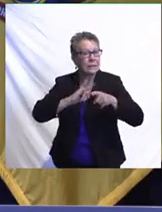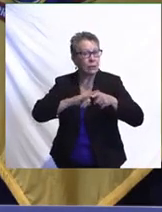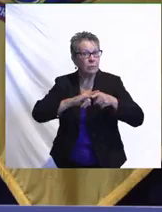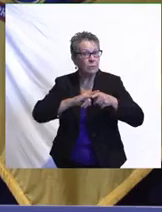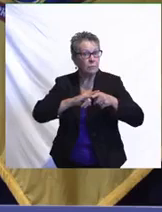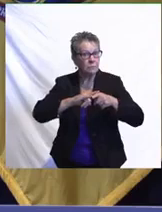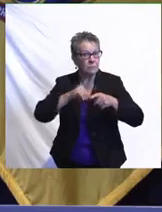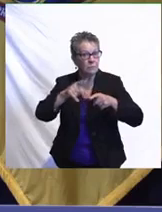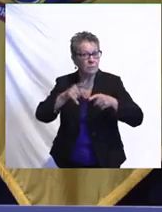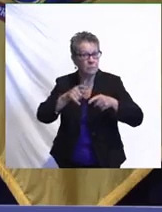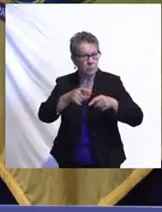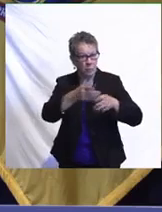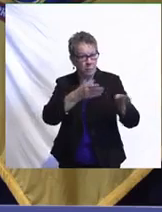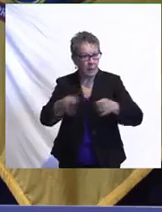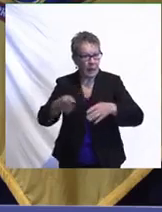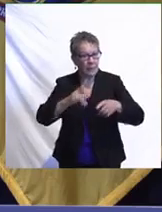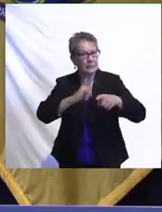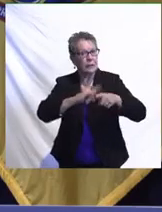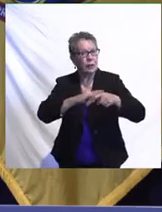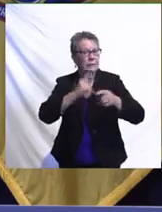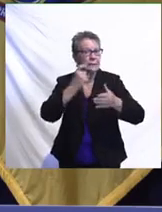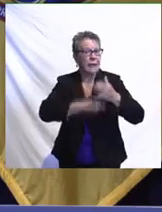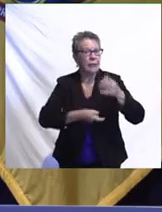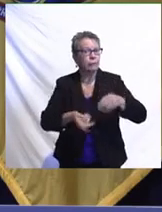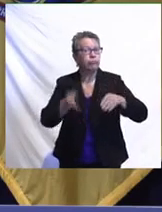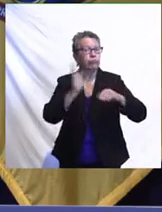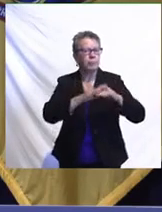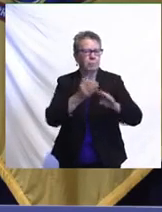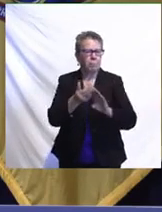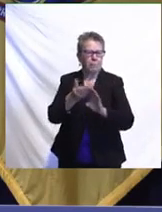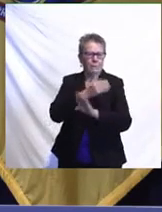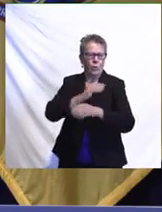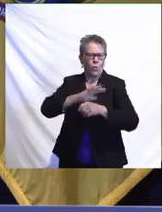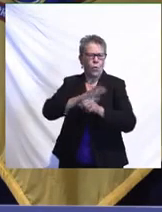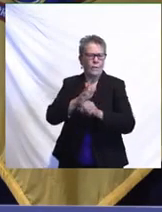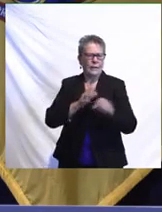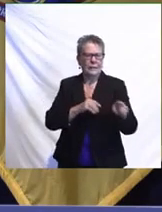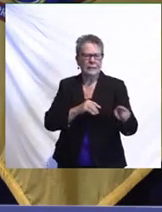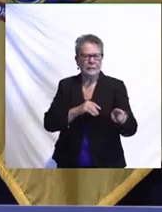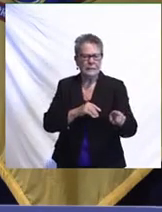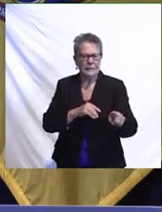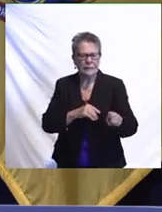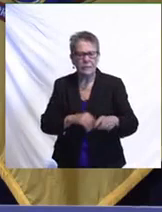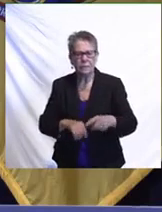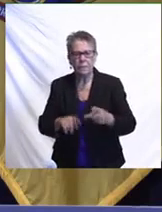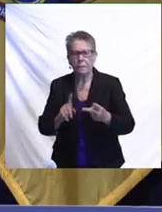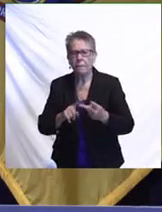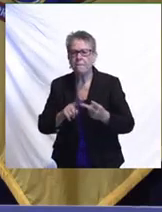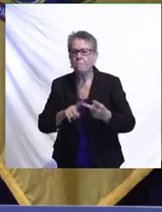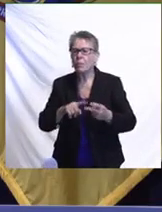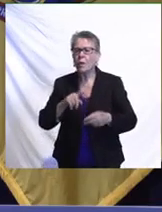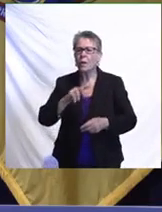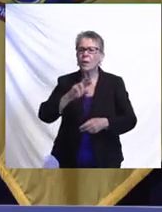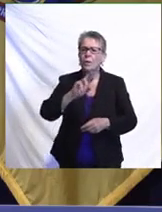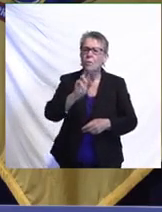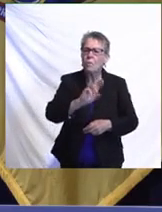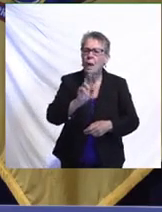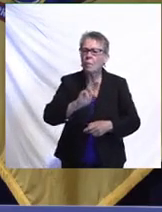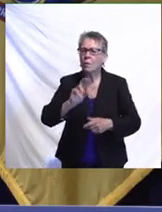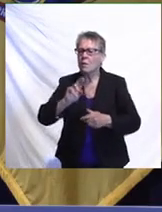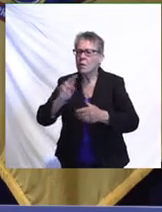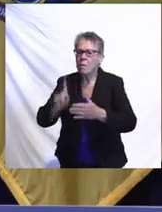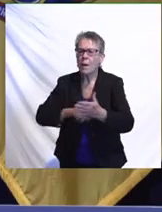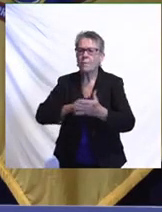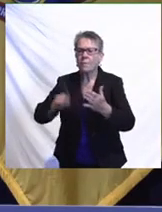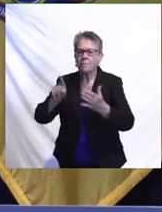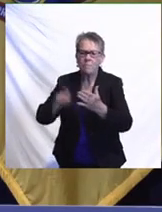done. Separately, Republicans have criticized your proposal for the debt defeasance fund and the American Rescue Plan spending that you announced